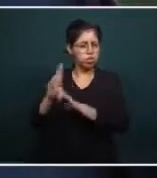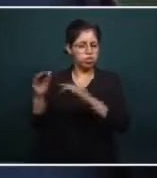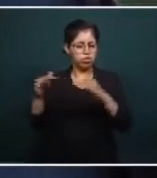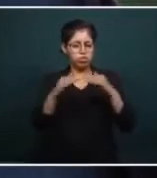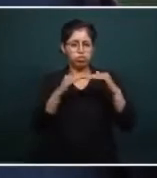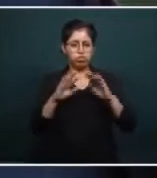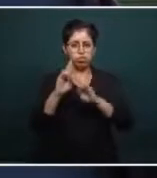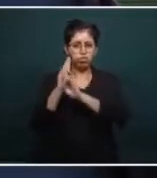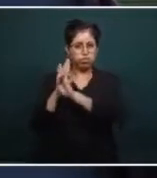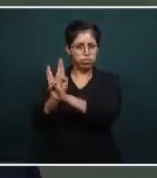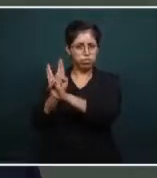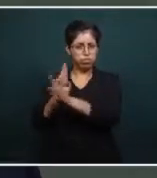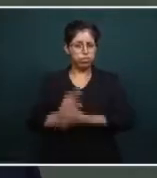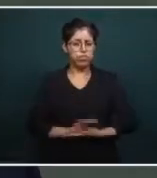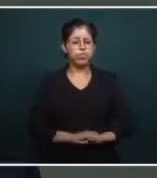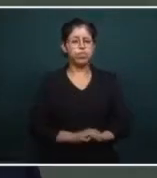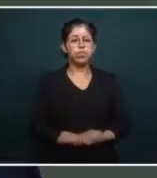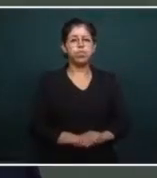puppeting